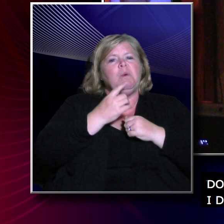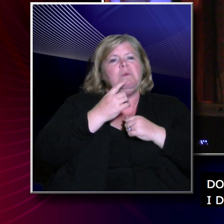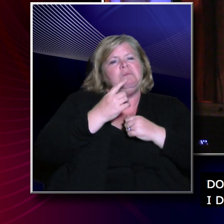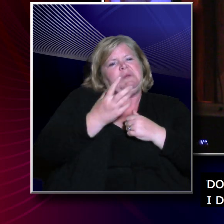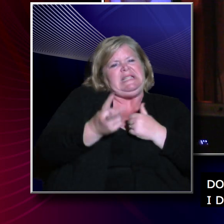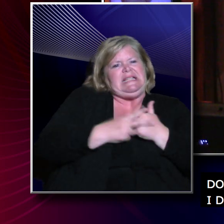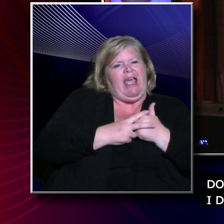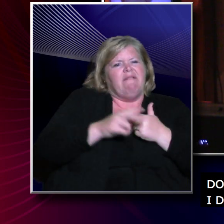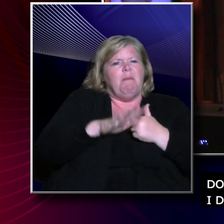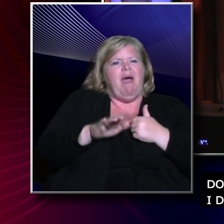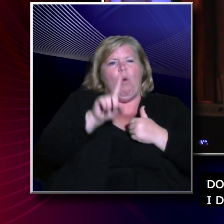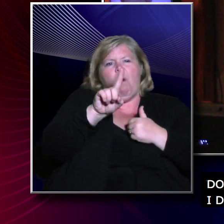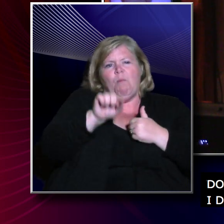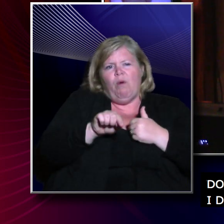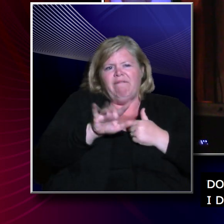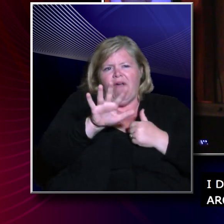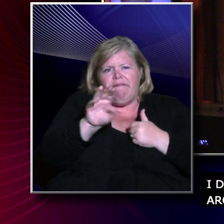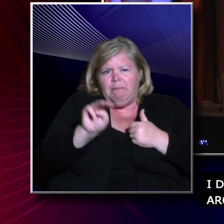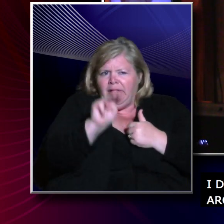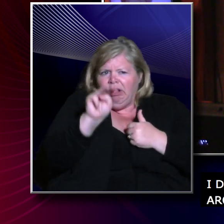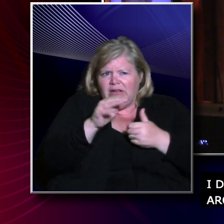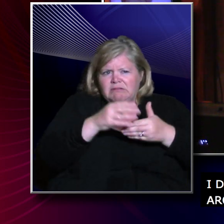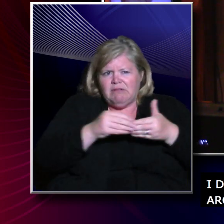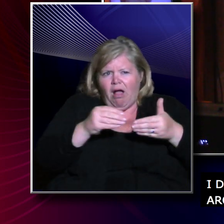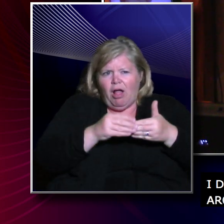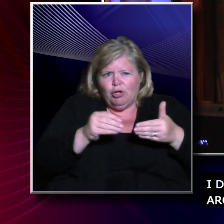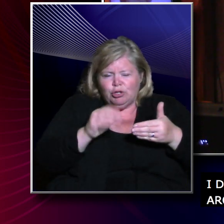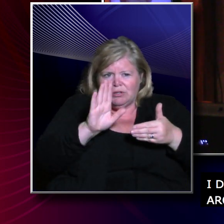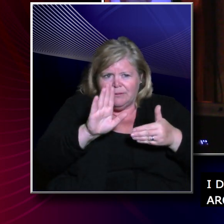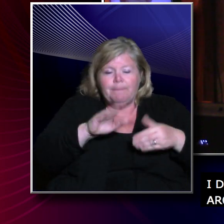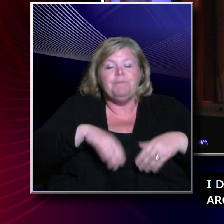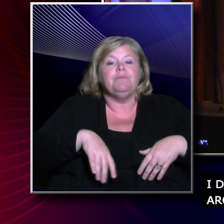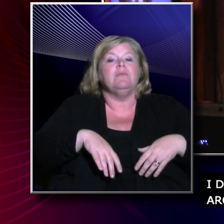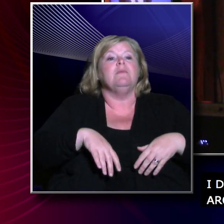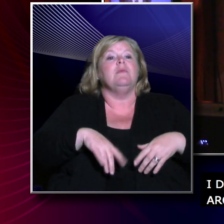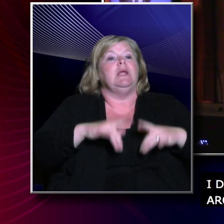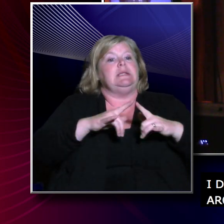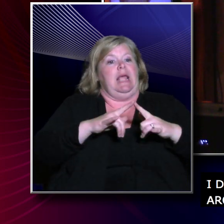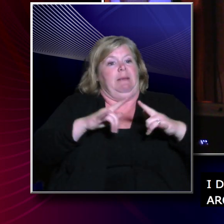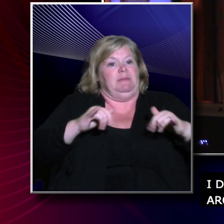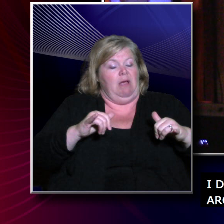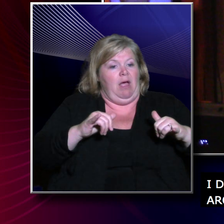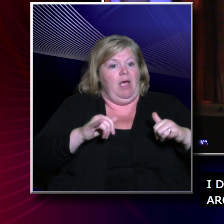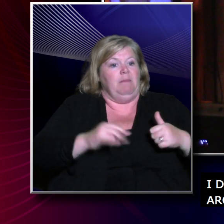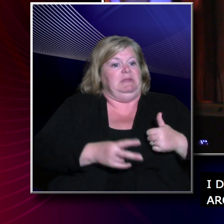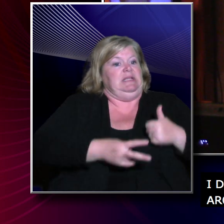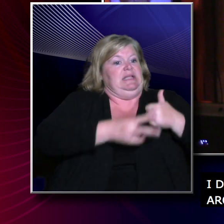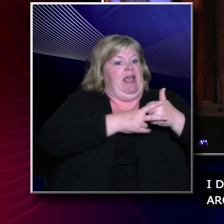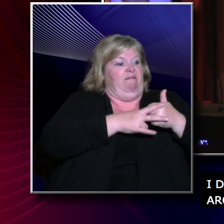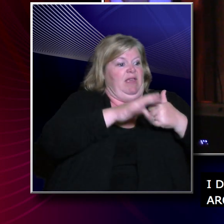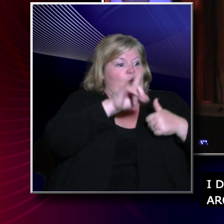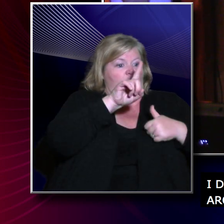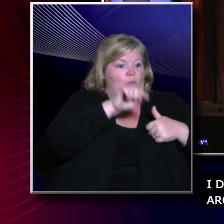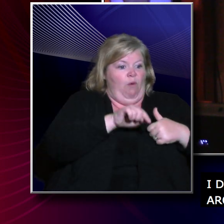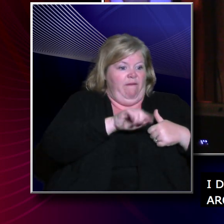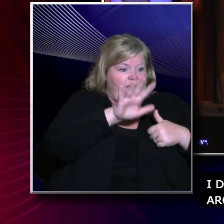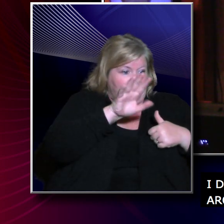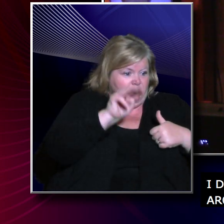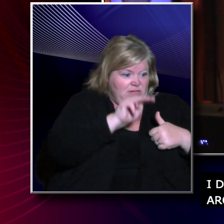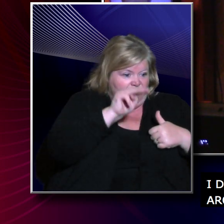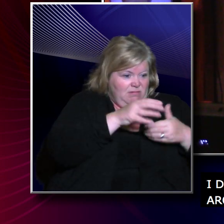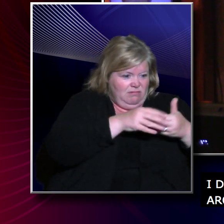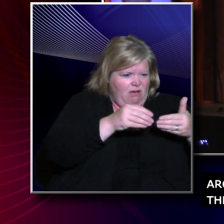$1.5 million. With the savings, absolutely, that money can be